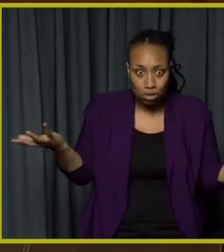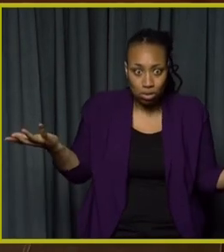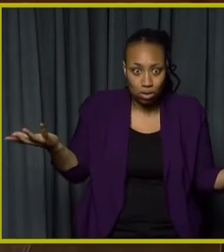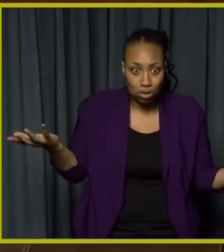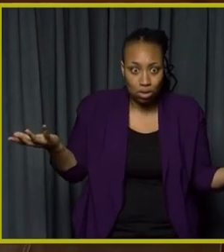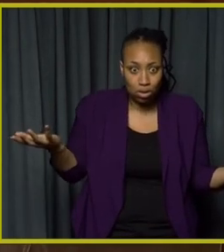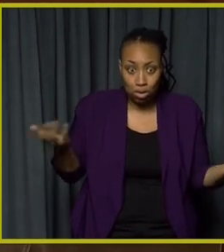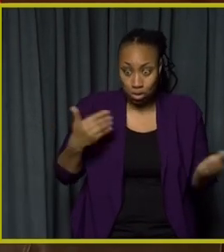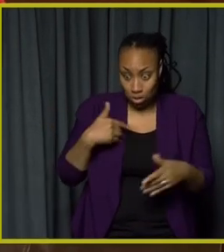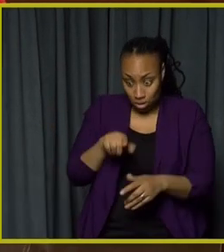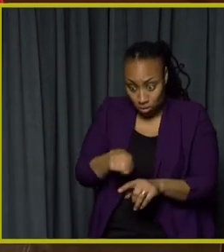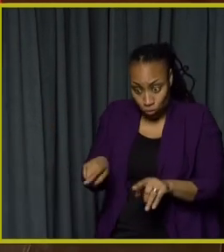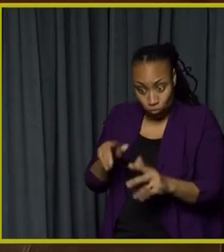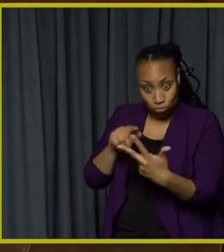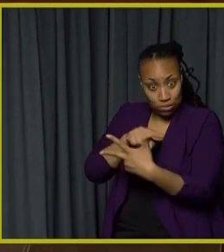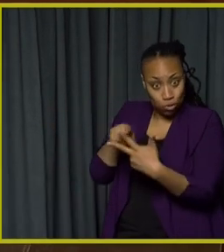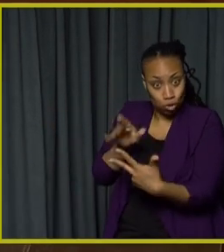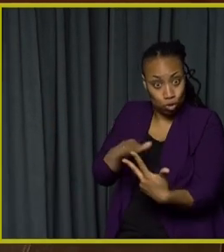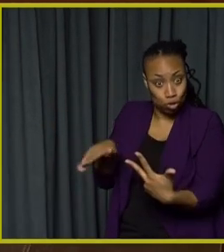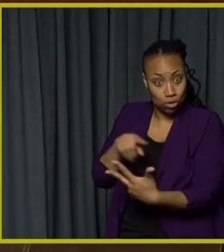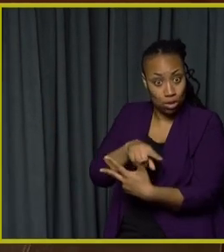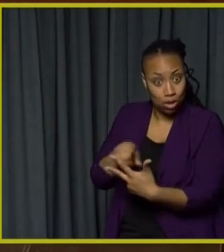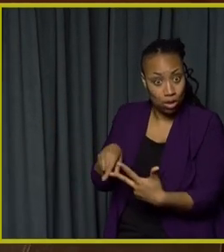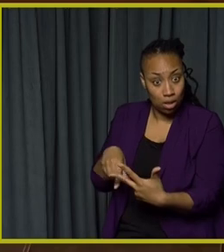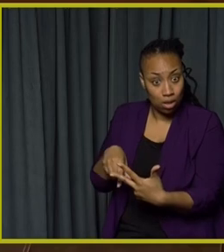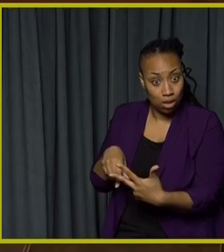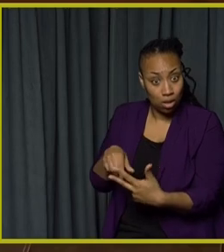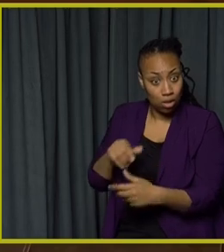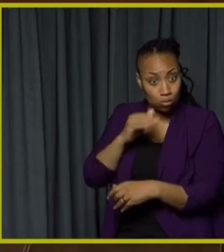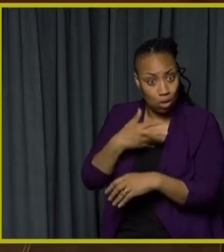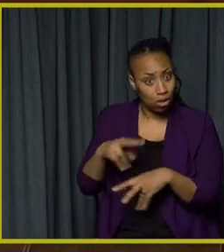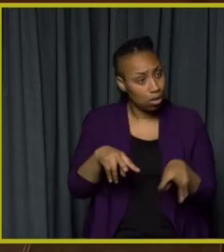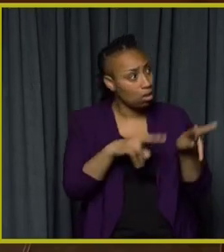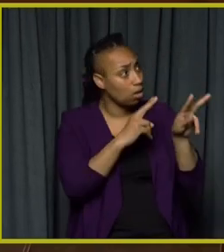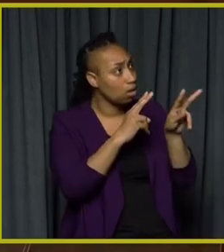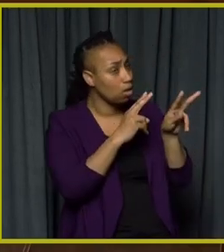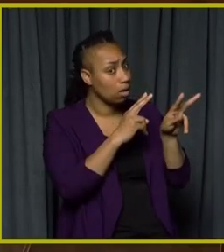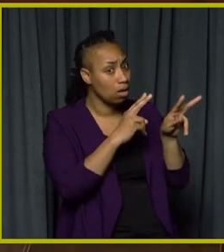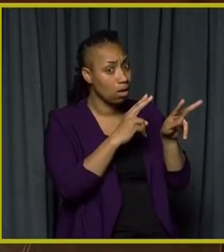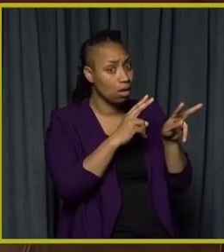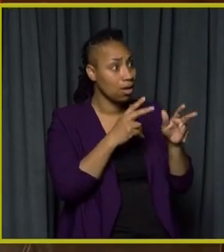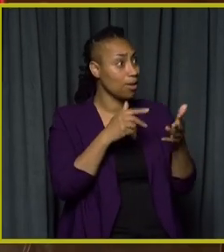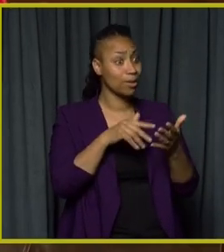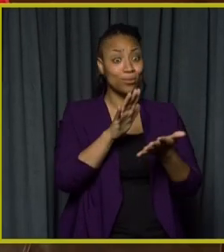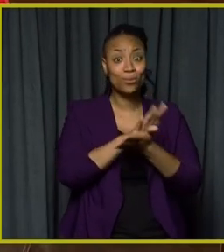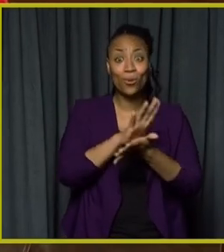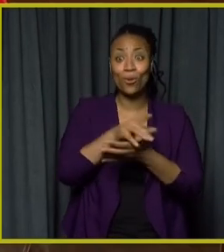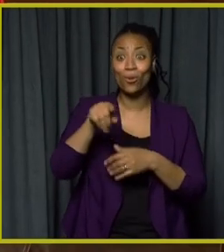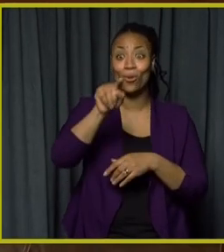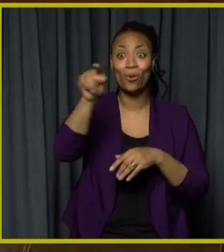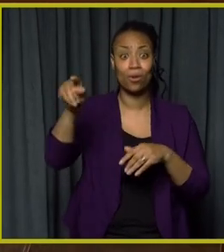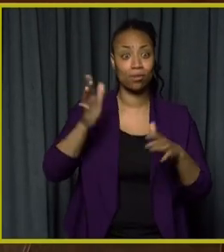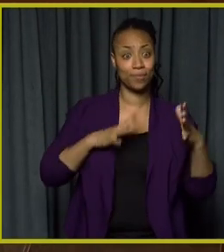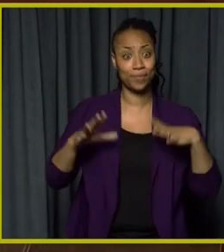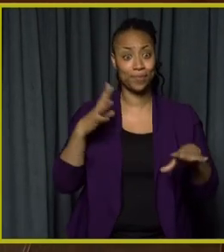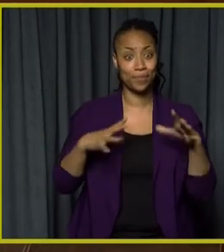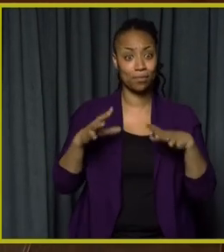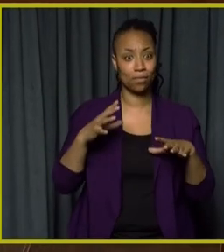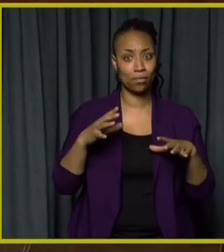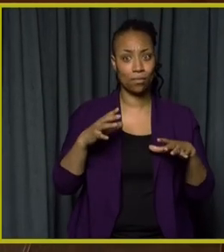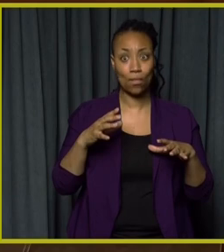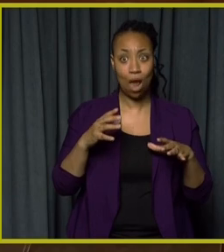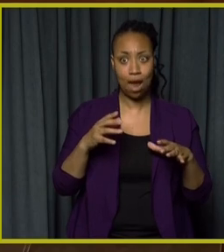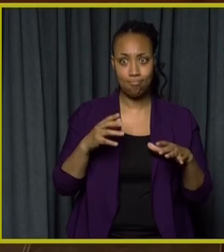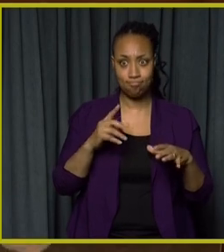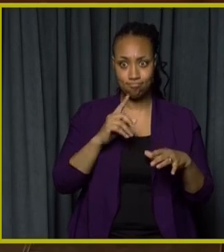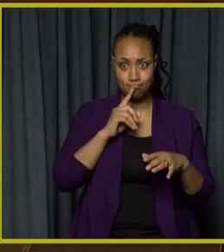girls, have memories of getting ready for school in the back of our purple minivan in sub-freezing